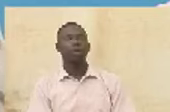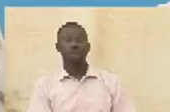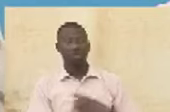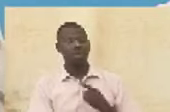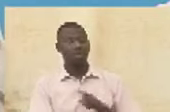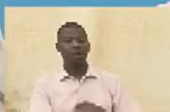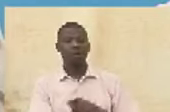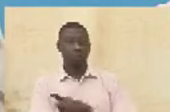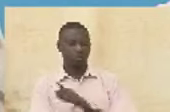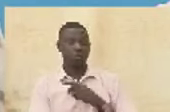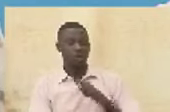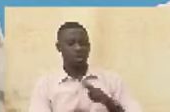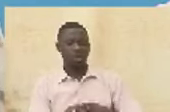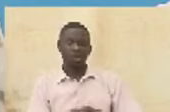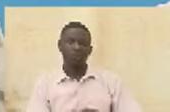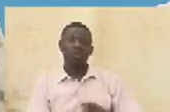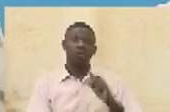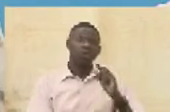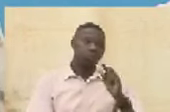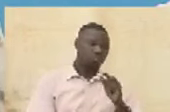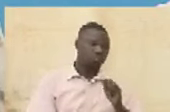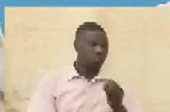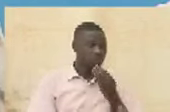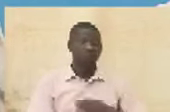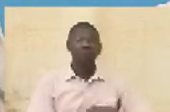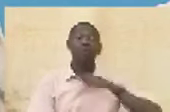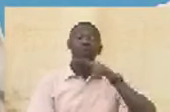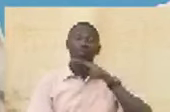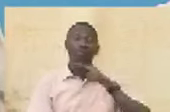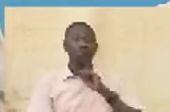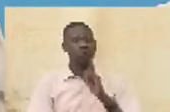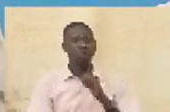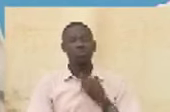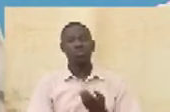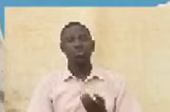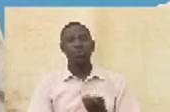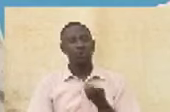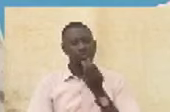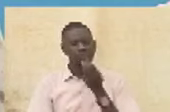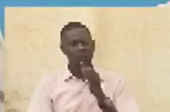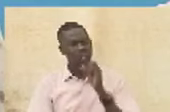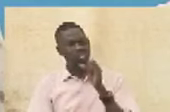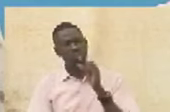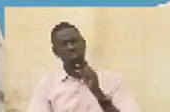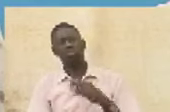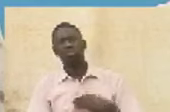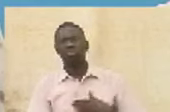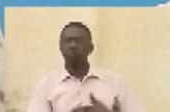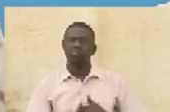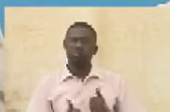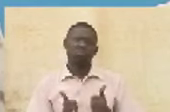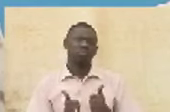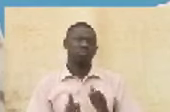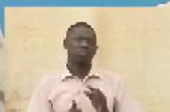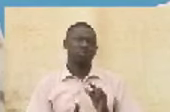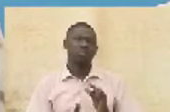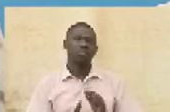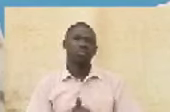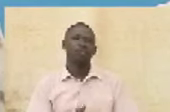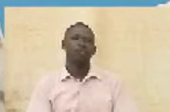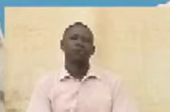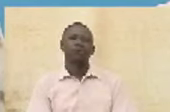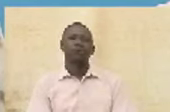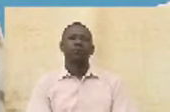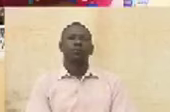there's a time we sat down. Some didn't fill up their stomachs, but just ate some a little bit just to guard